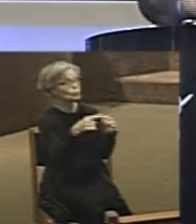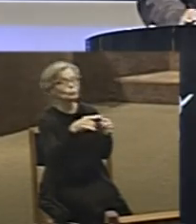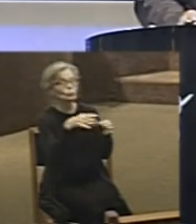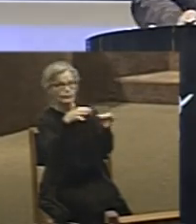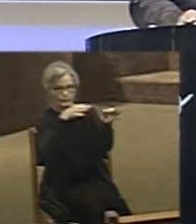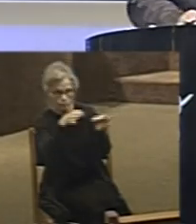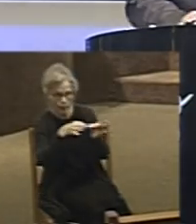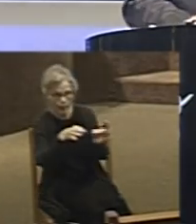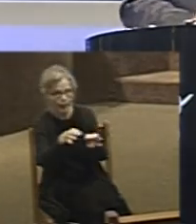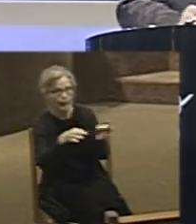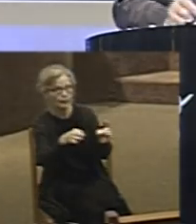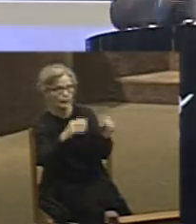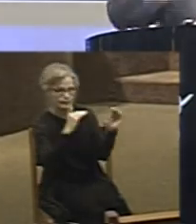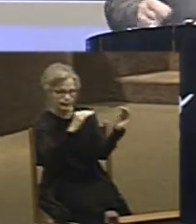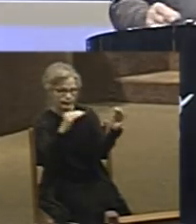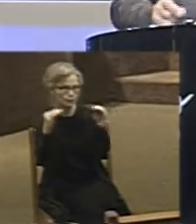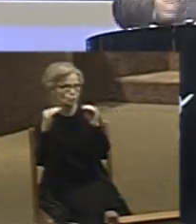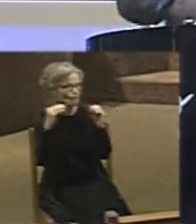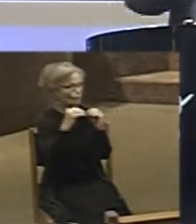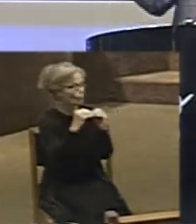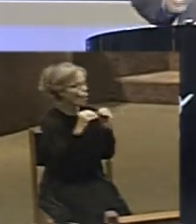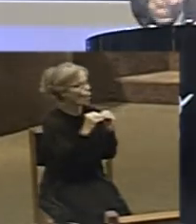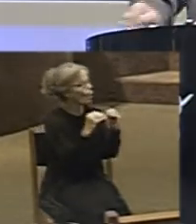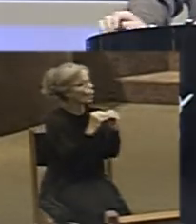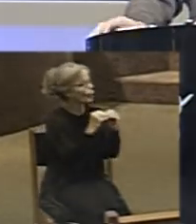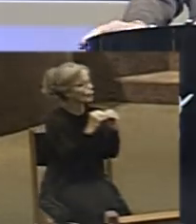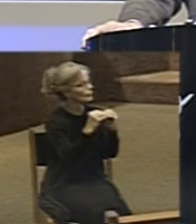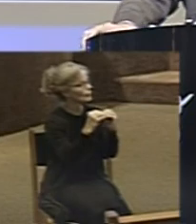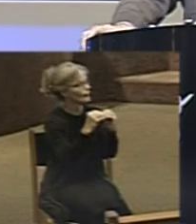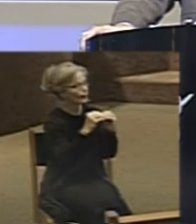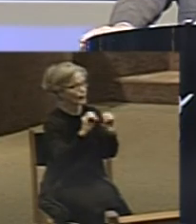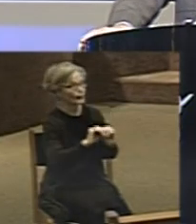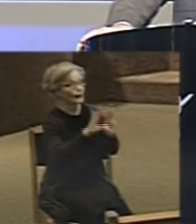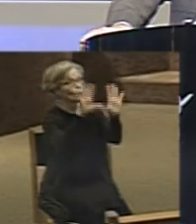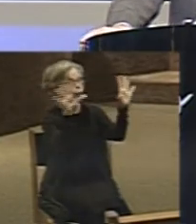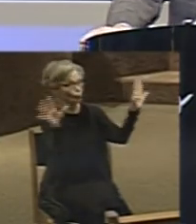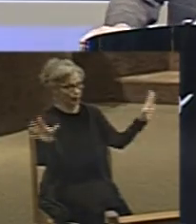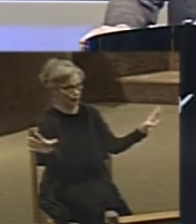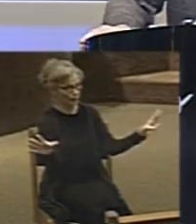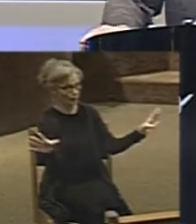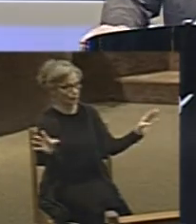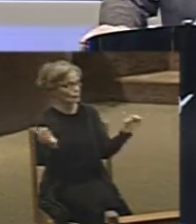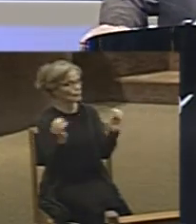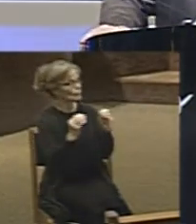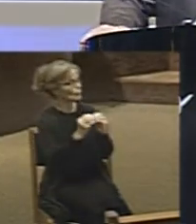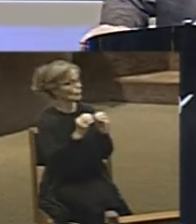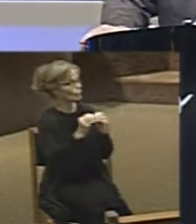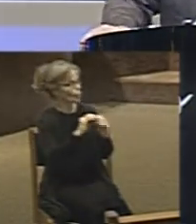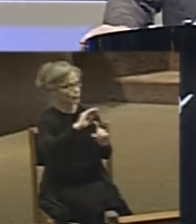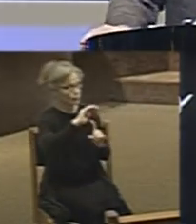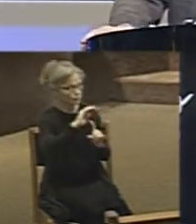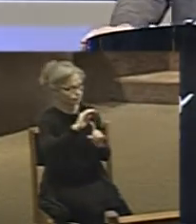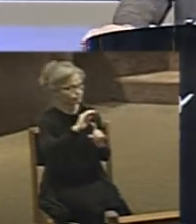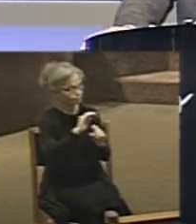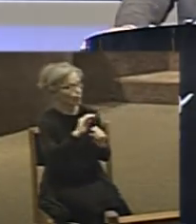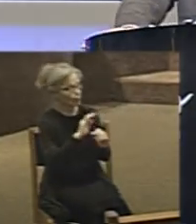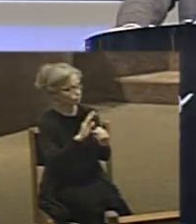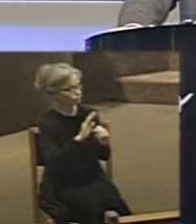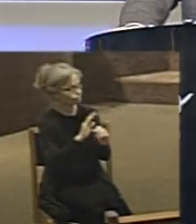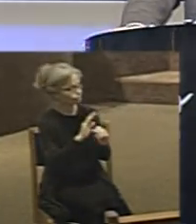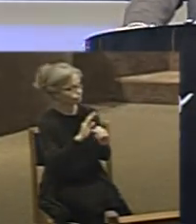articulate to us again more clearly and more convincingly than